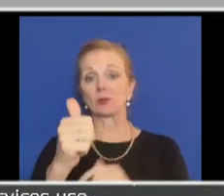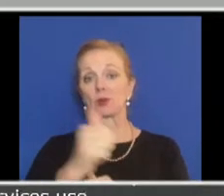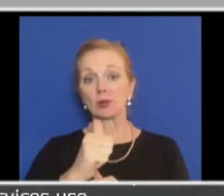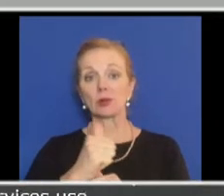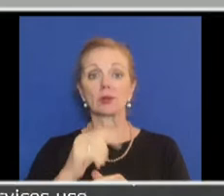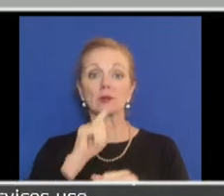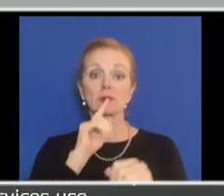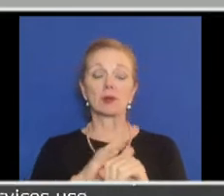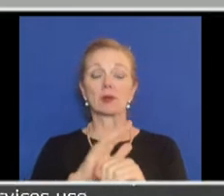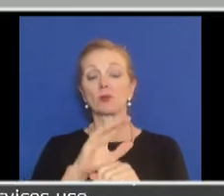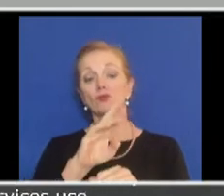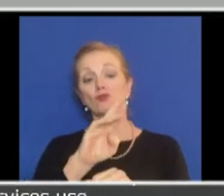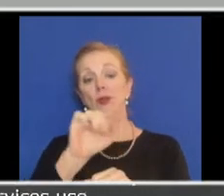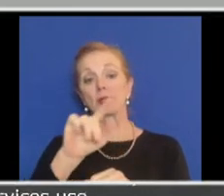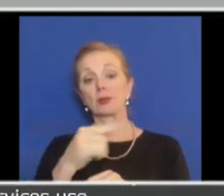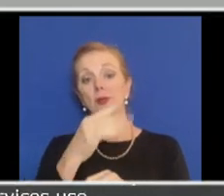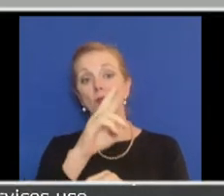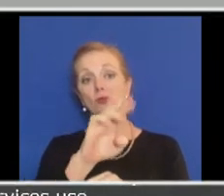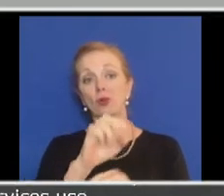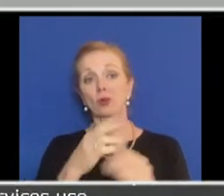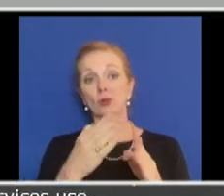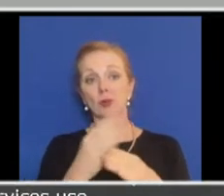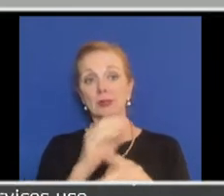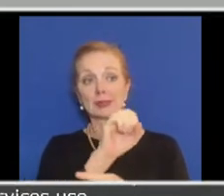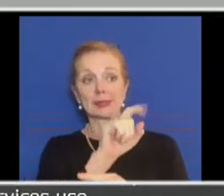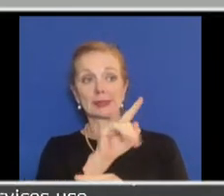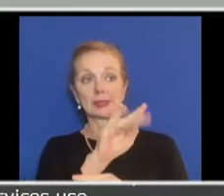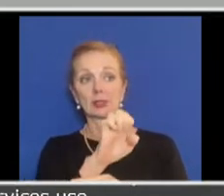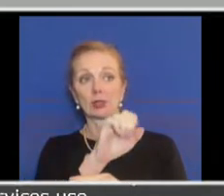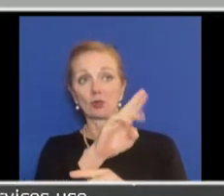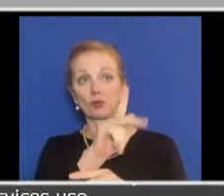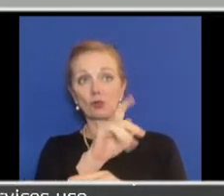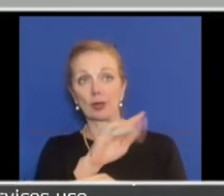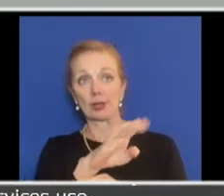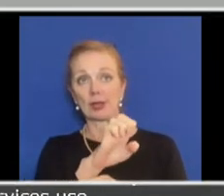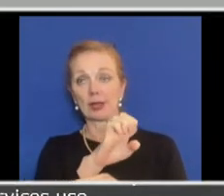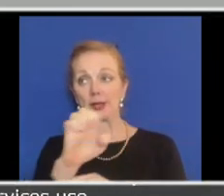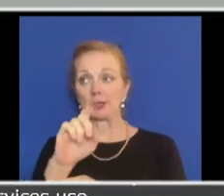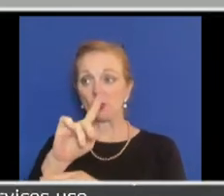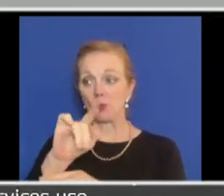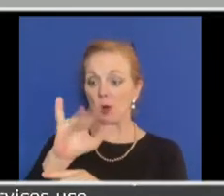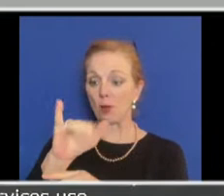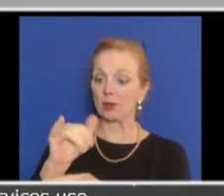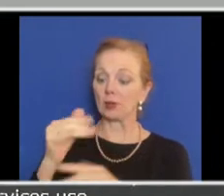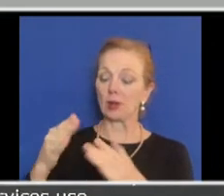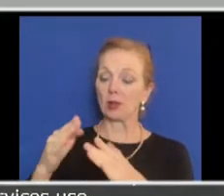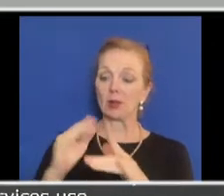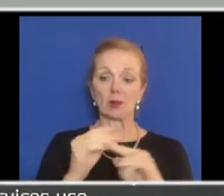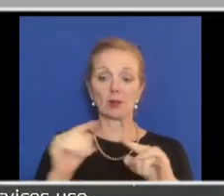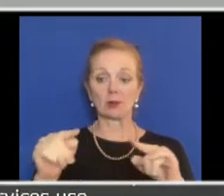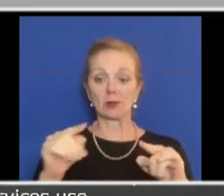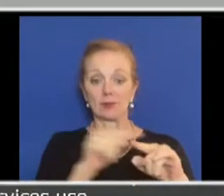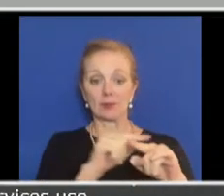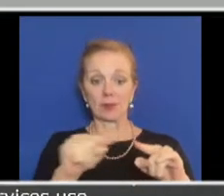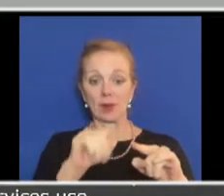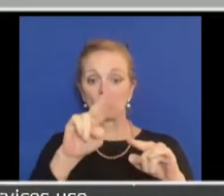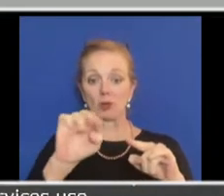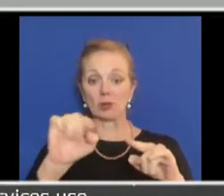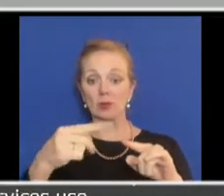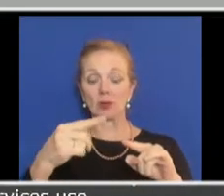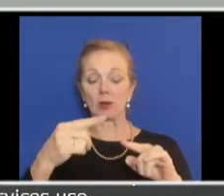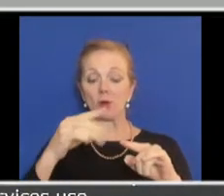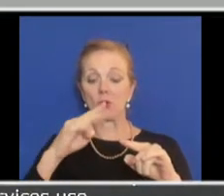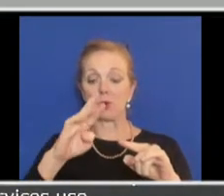extension of Rigsby road between Steel Creek and the Eastern property boundary extension of Paragon Drive between Rigsby road and the Southern Property